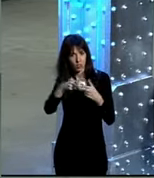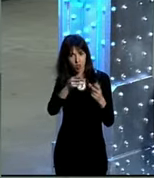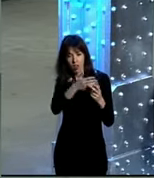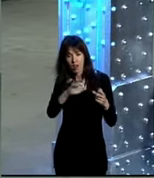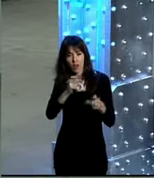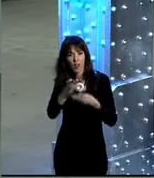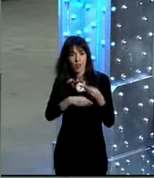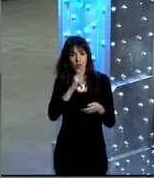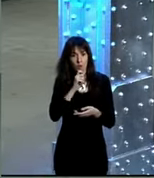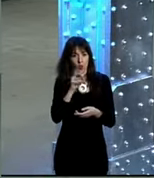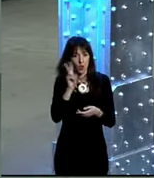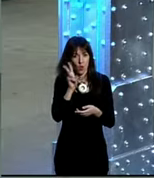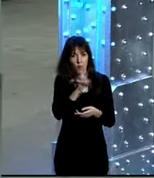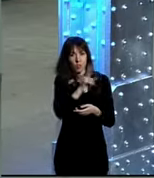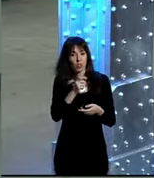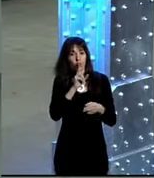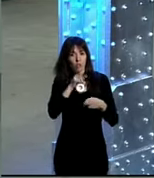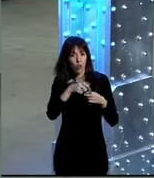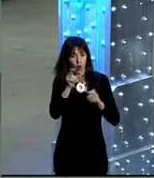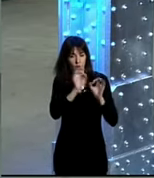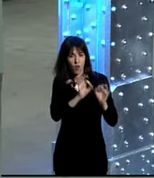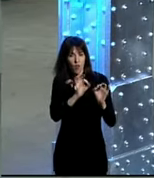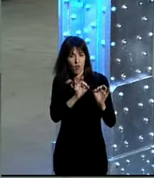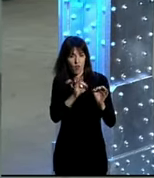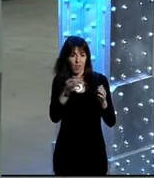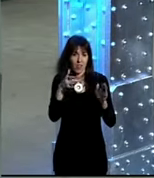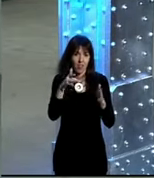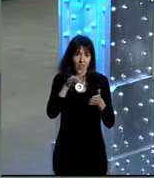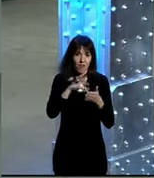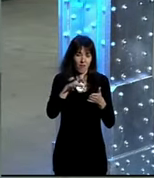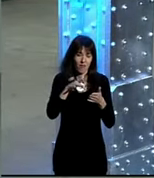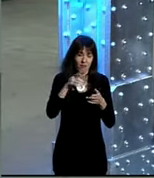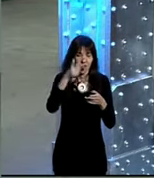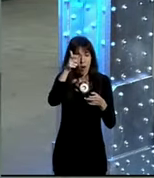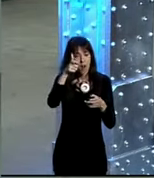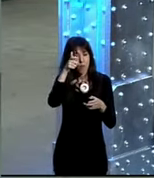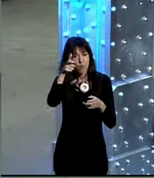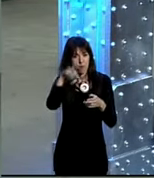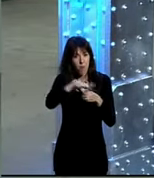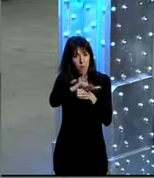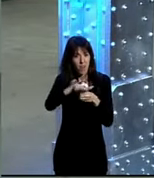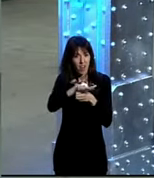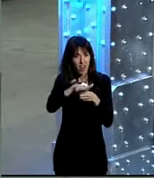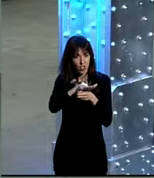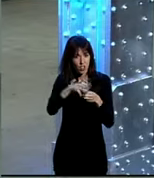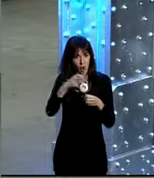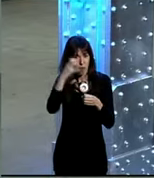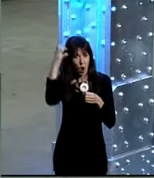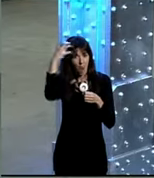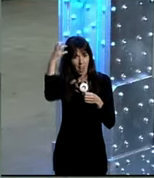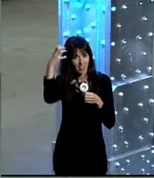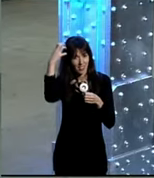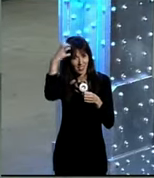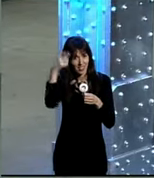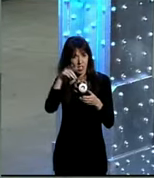nicely circled there by me. It's long been considered as one of the less affluent parts of the city. It